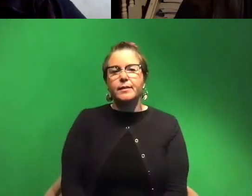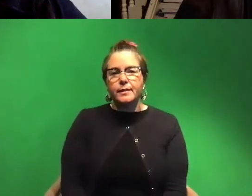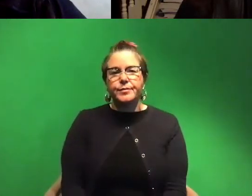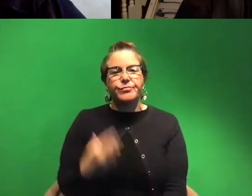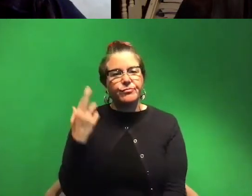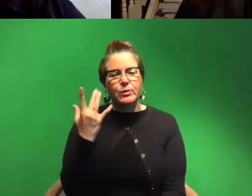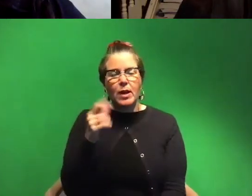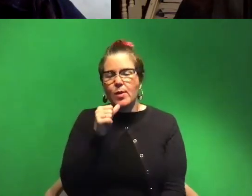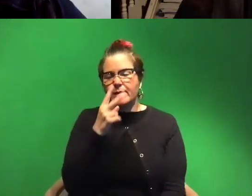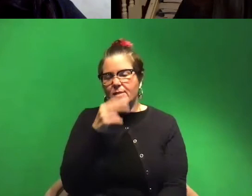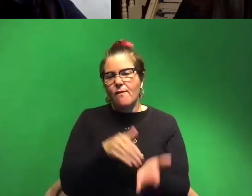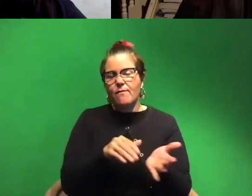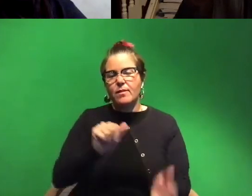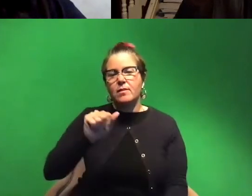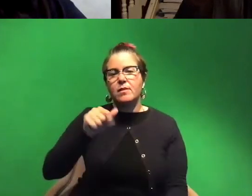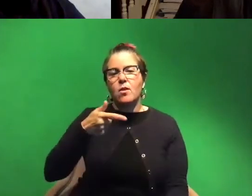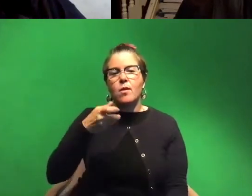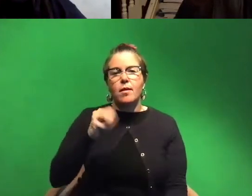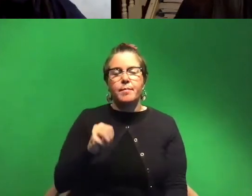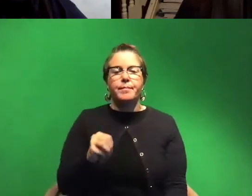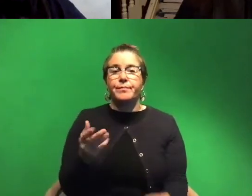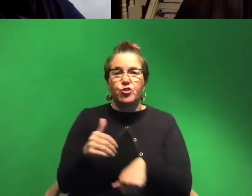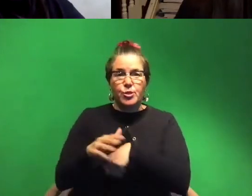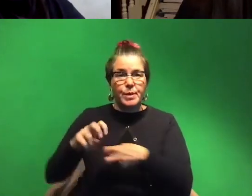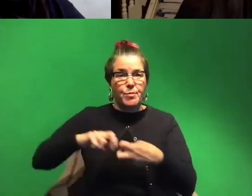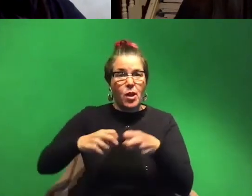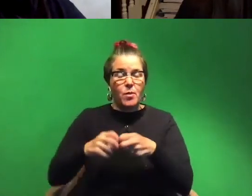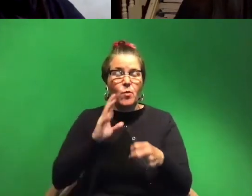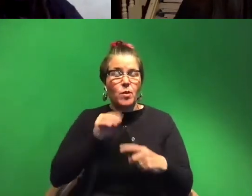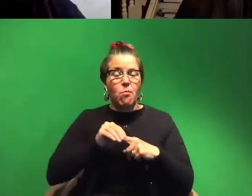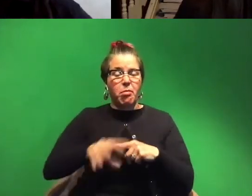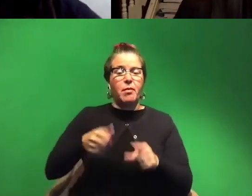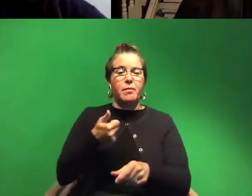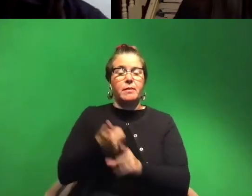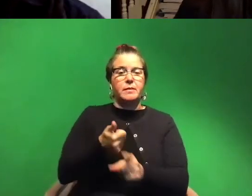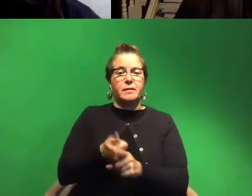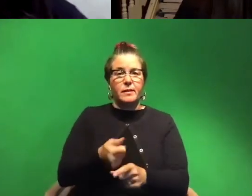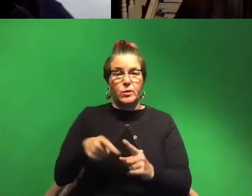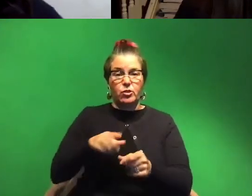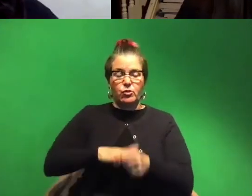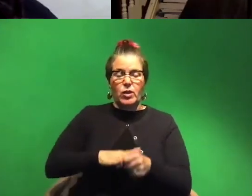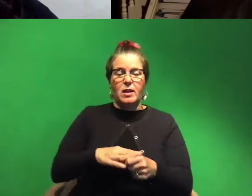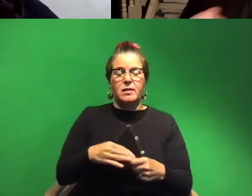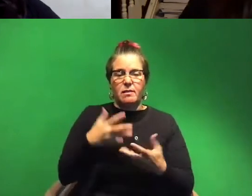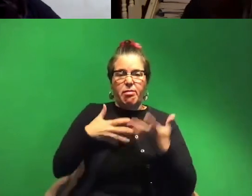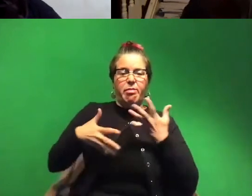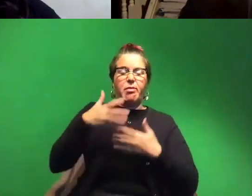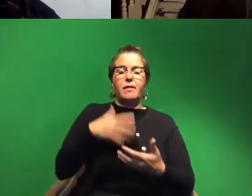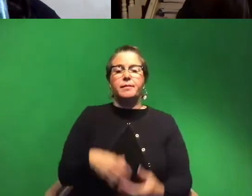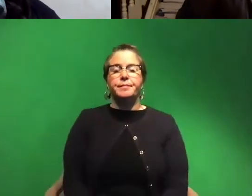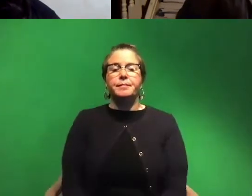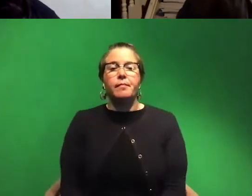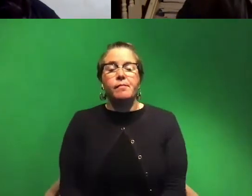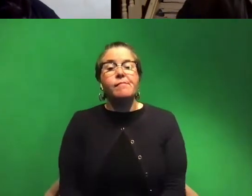in aquariums, is a shipping problem, because they'll ink themselves when they're stressed. It's tough. It's a